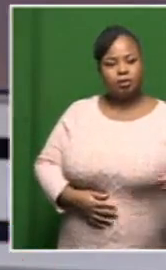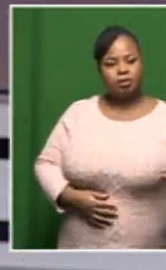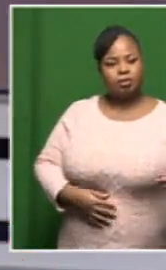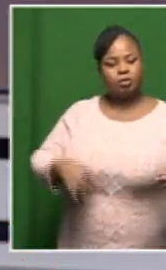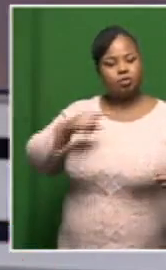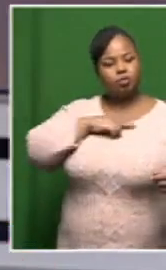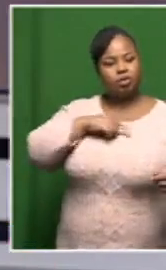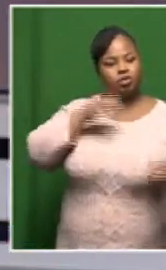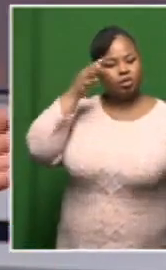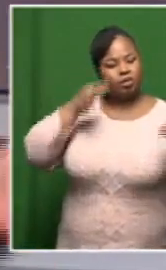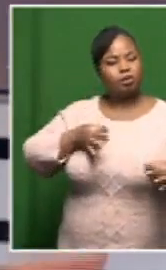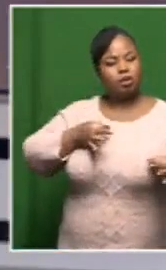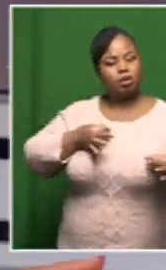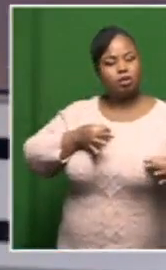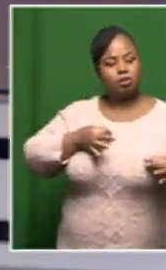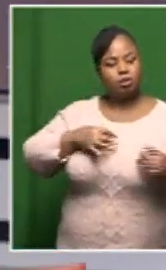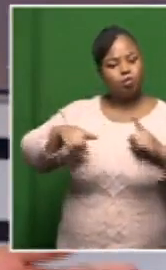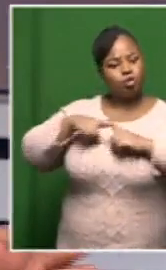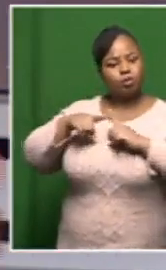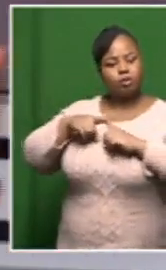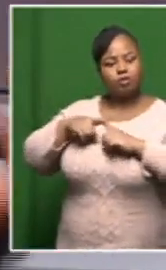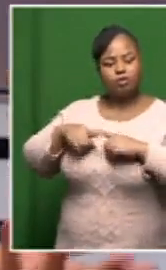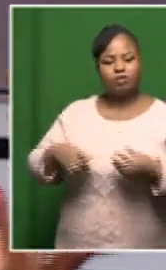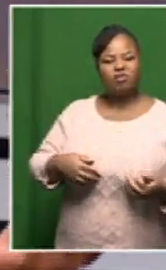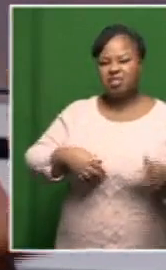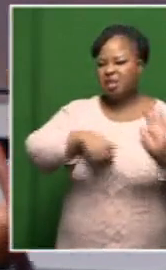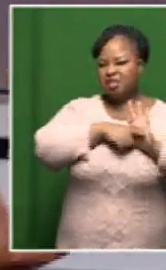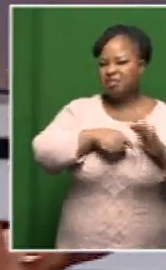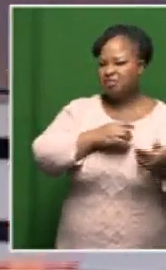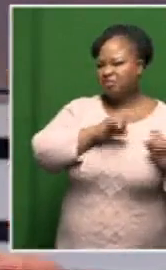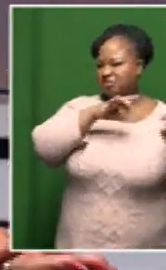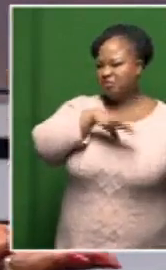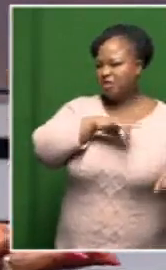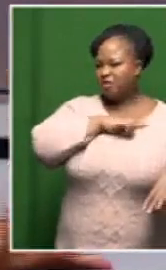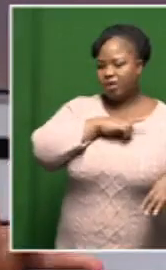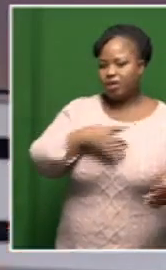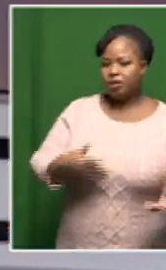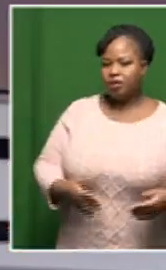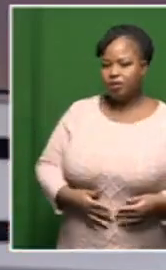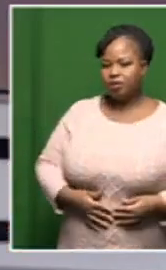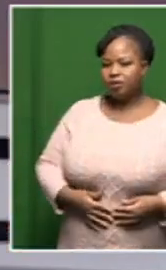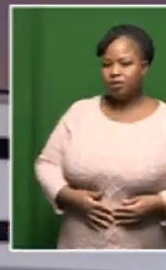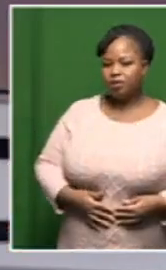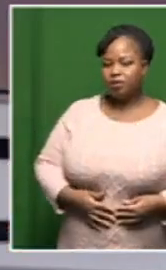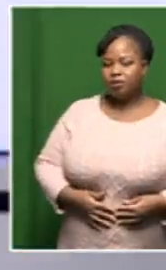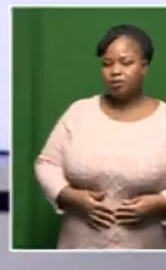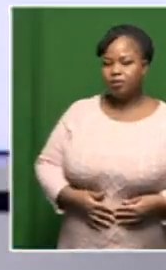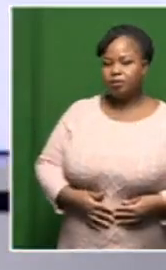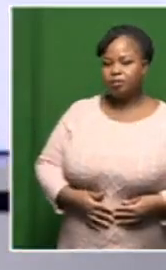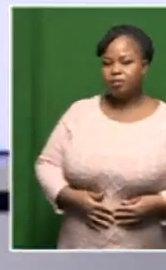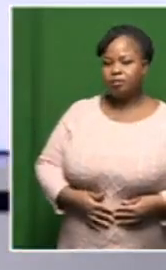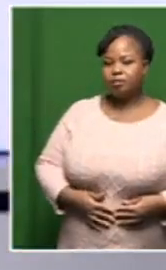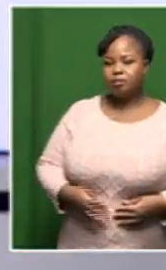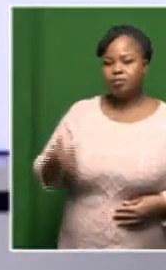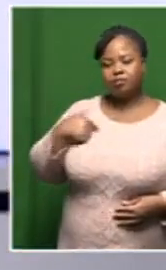Why did you decide to go the positive route instead of the doom and gloom? I mean, you called your work Vuganibo as well. Yes, I'm